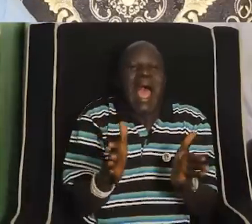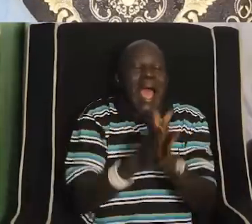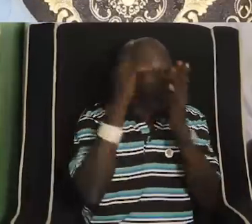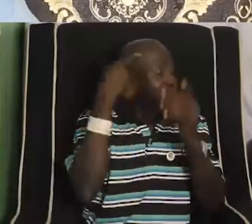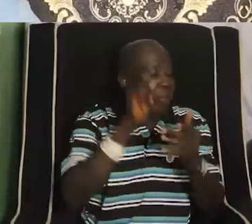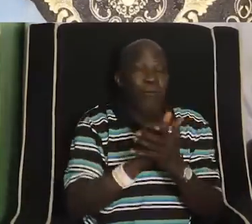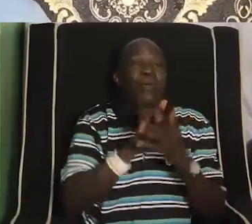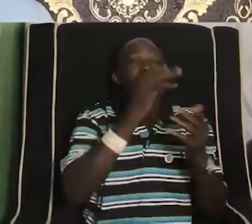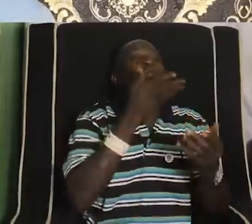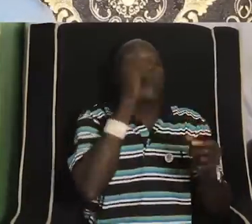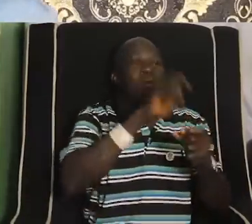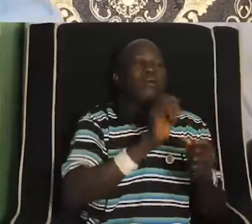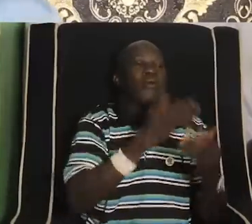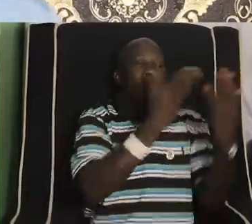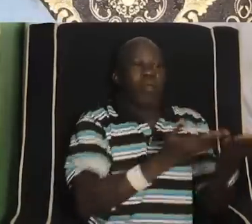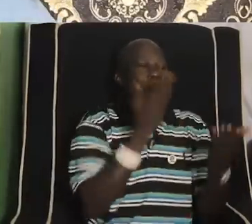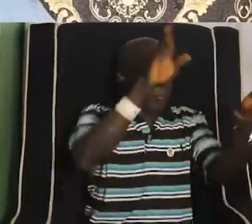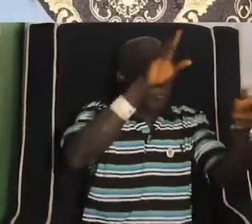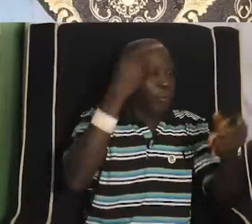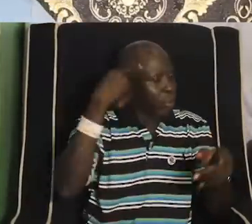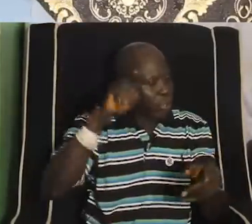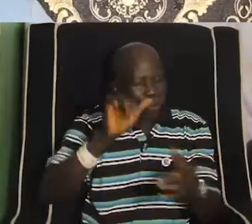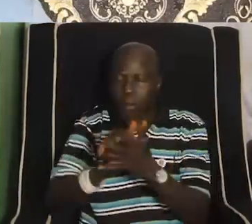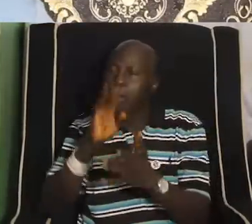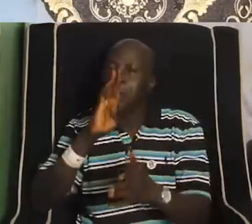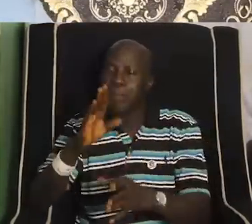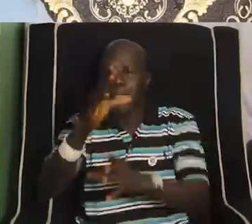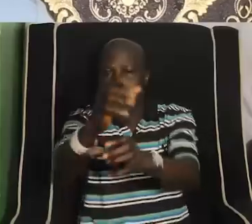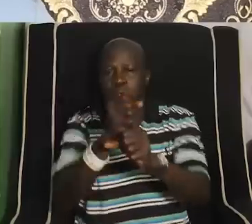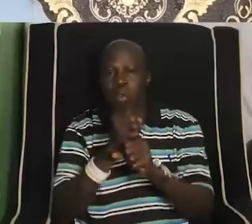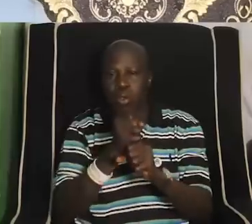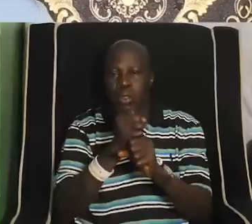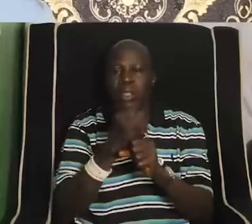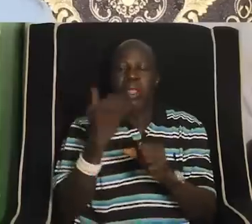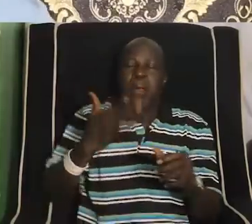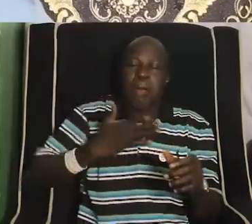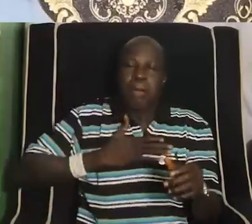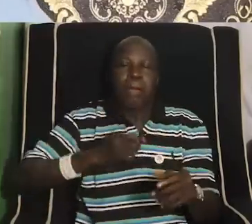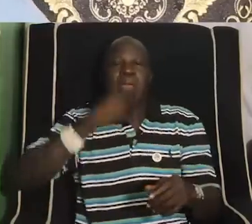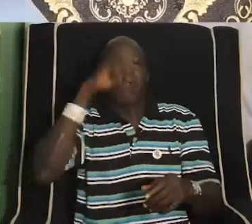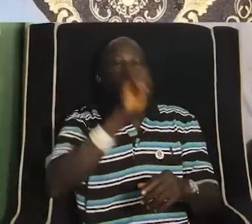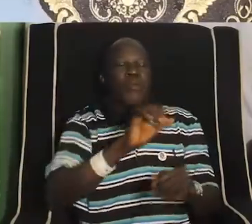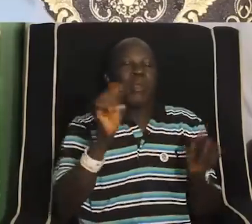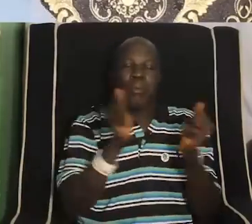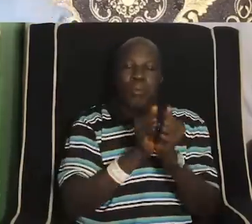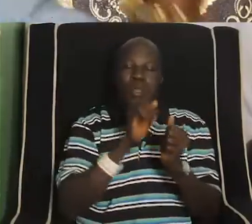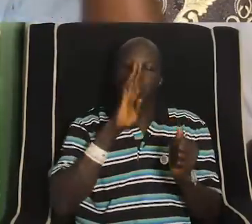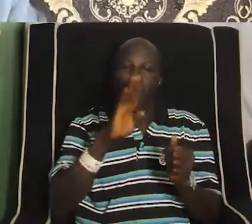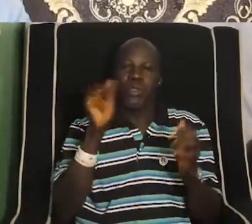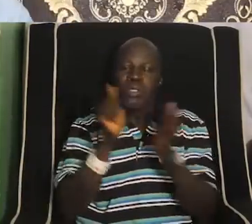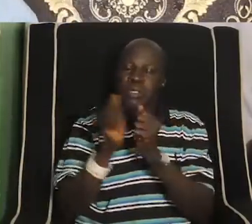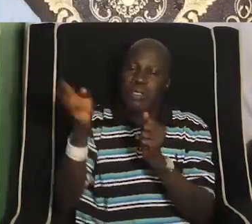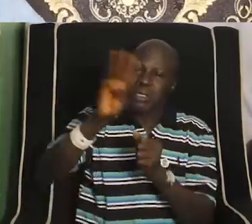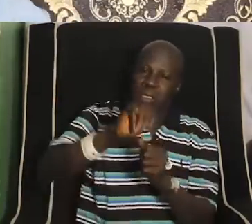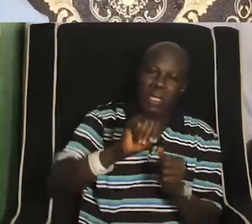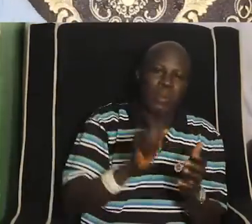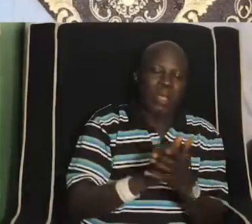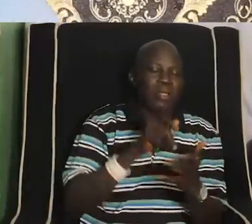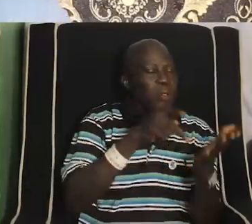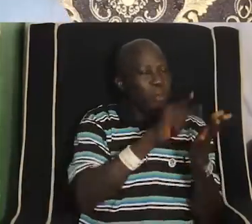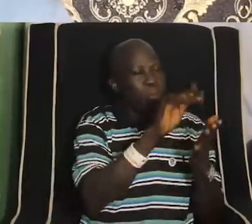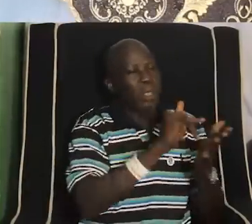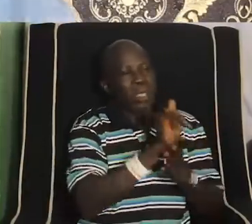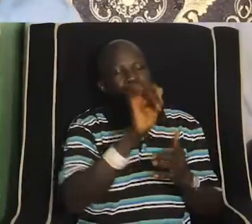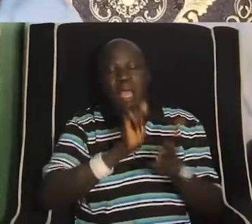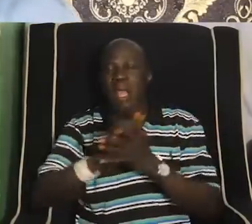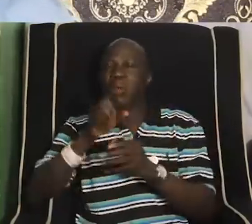won. Sikie si. And behold. Majemu mi yo ba wa pelu won. My covenant will be with them. Ni won ba ti so. As they pay you. Emi o